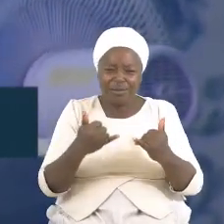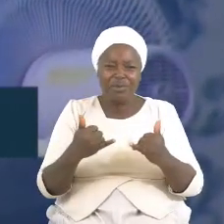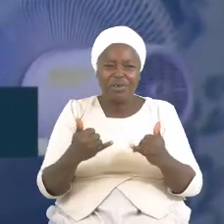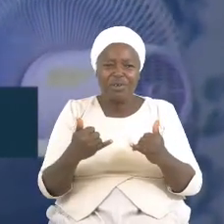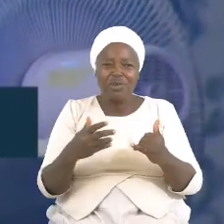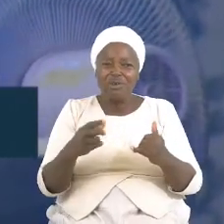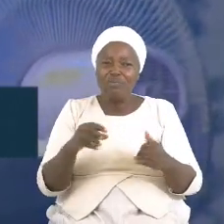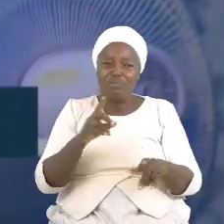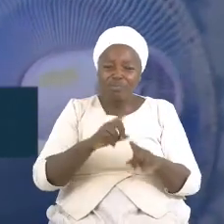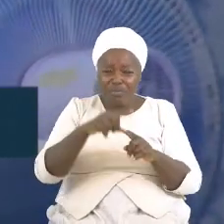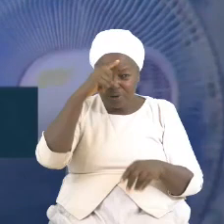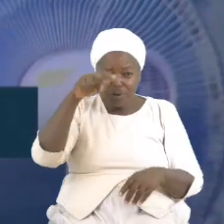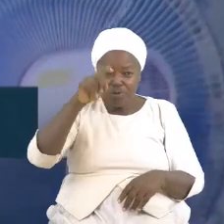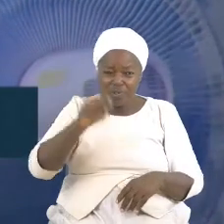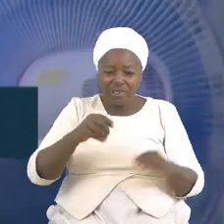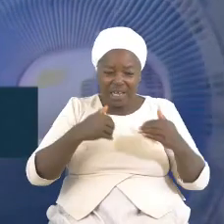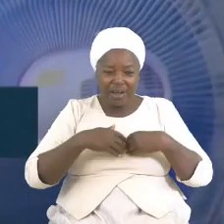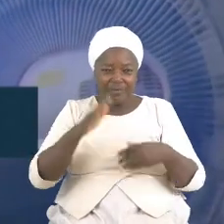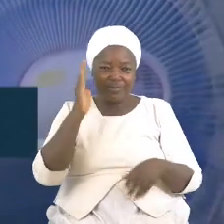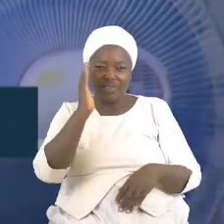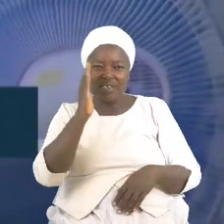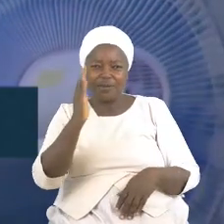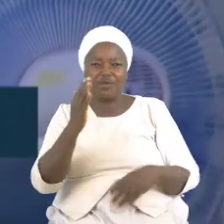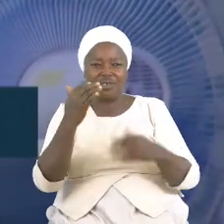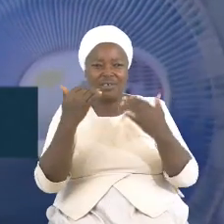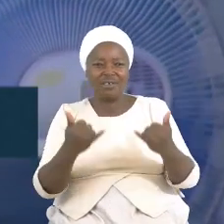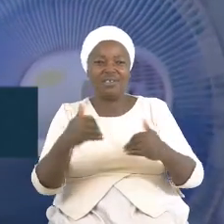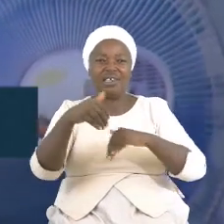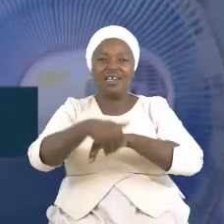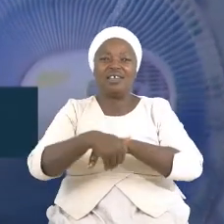have testimony tonight.